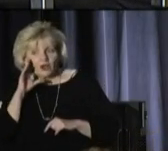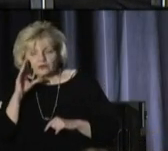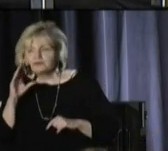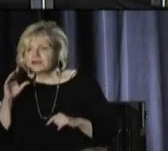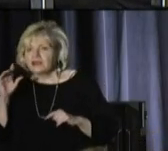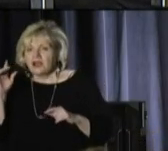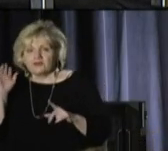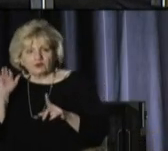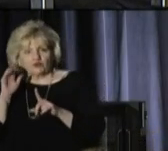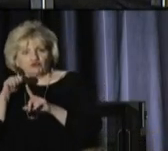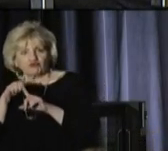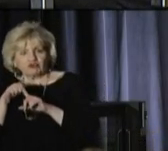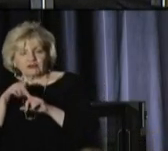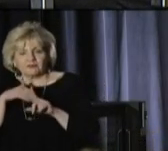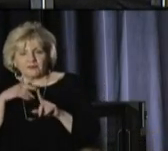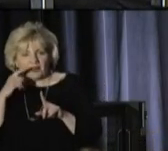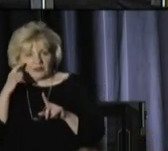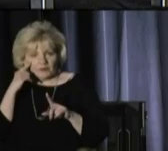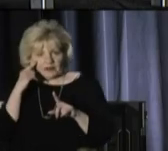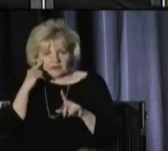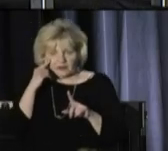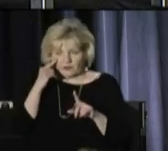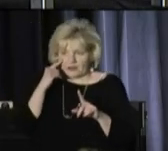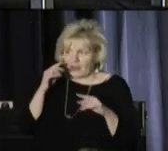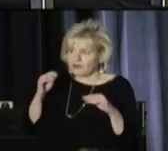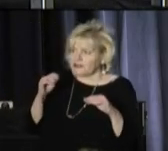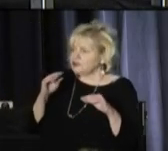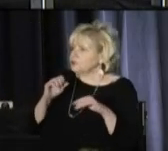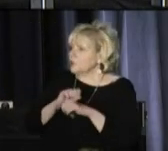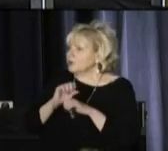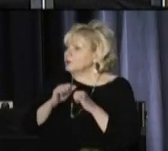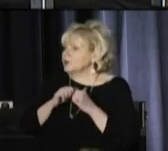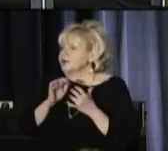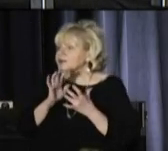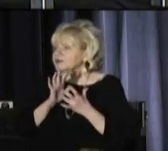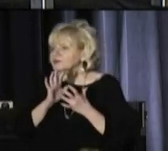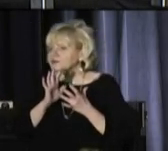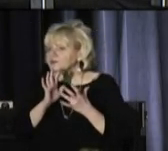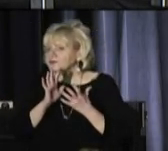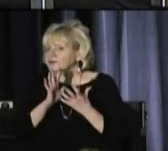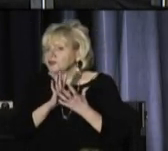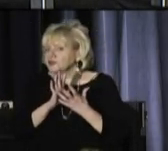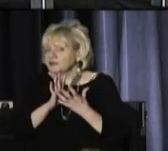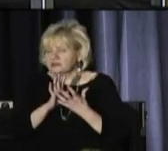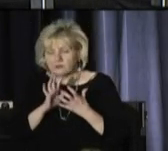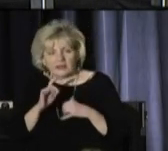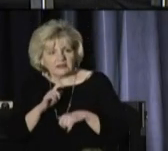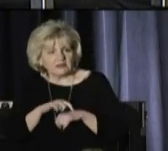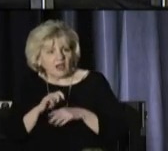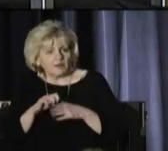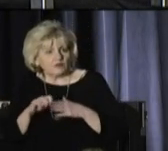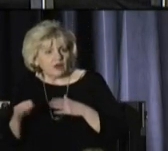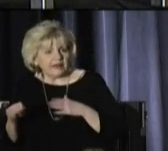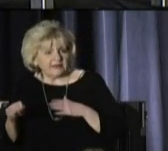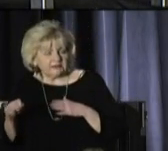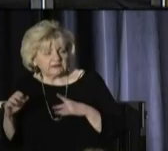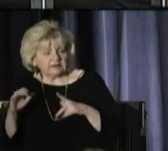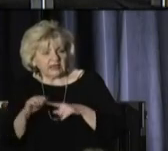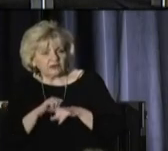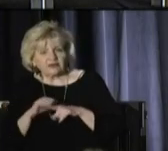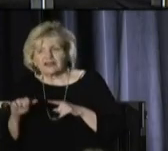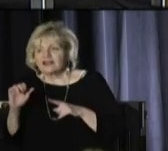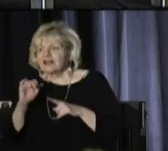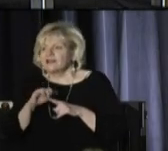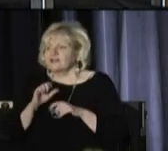my brain. When I was teaching at Bard and we were working with freshmen, we would have them do timed writing exercises. Yeah. We use this phrase, the illusion